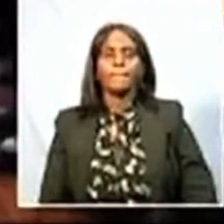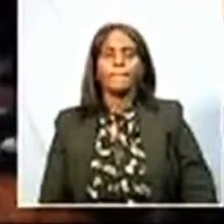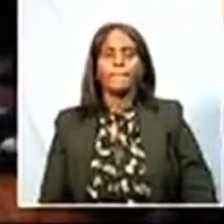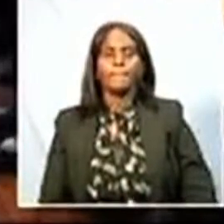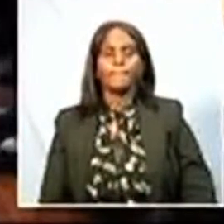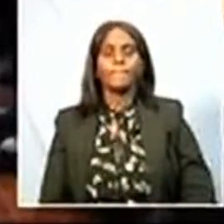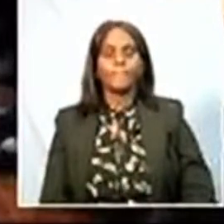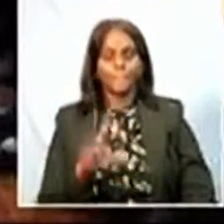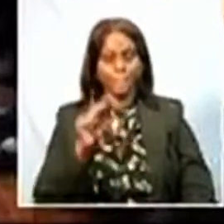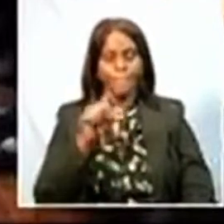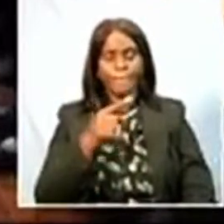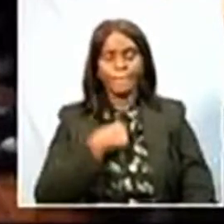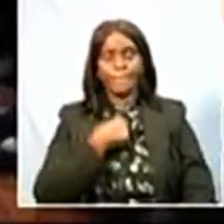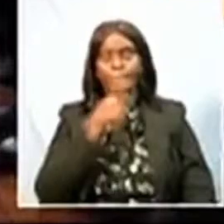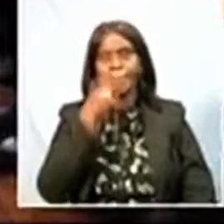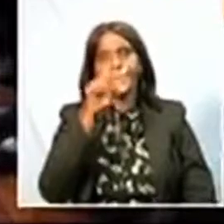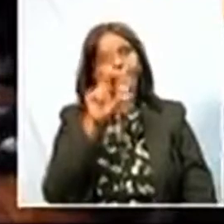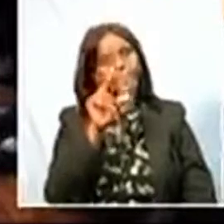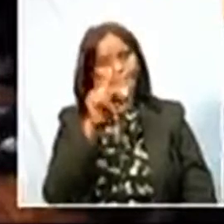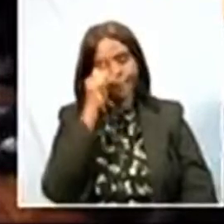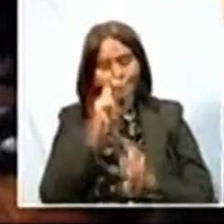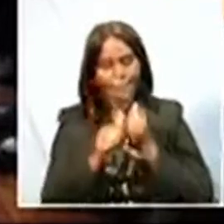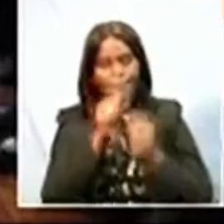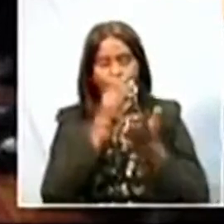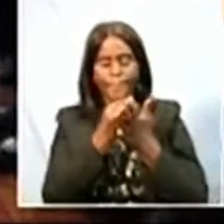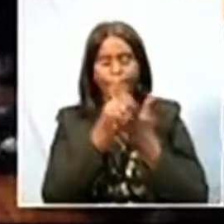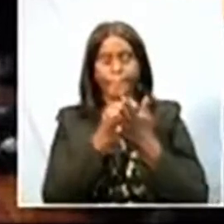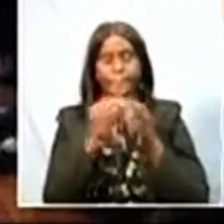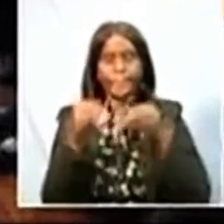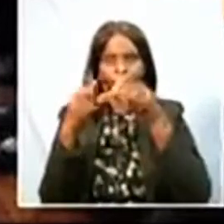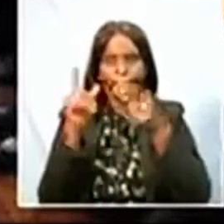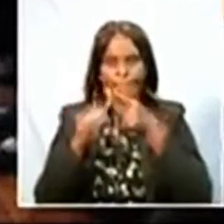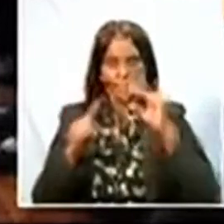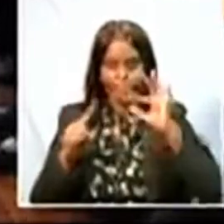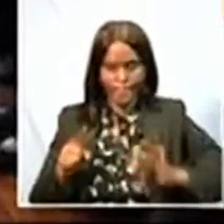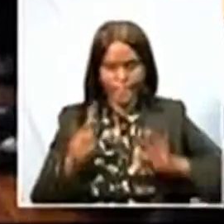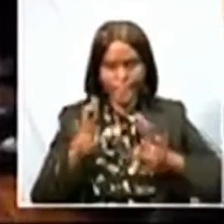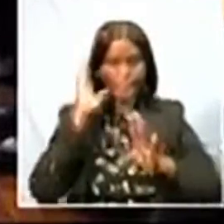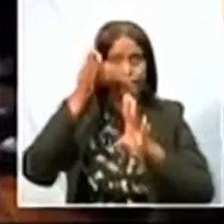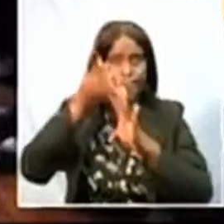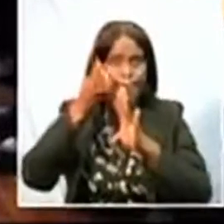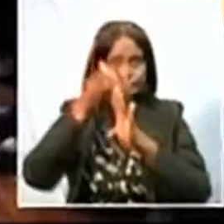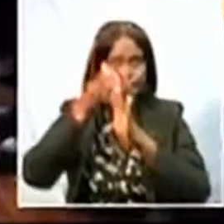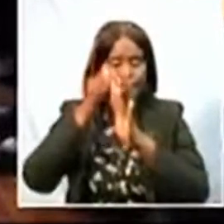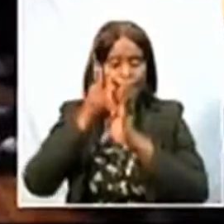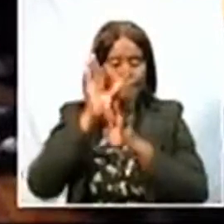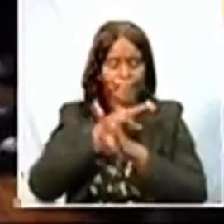No, Chair, I must say no, because the money was channeled to the beneficiaries directly.